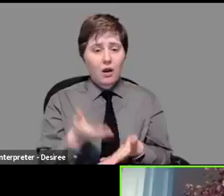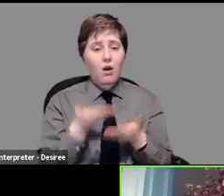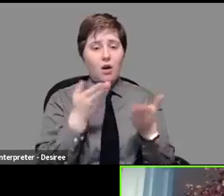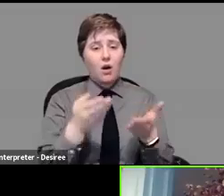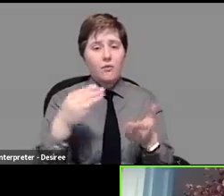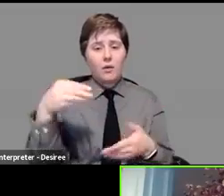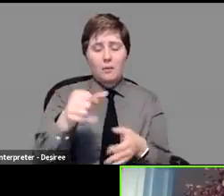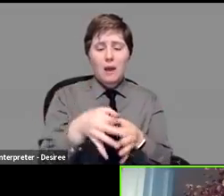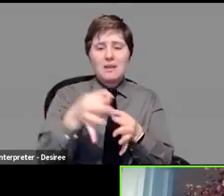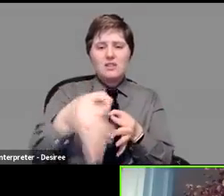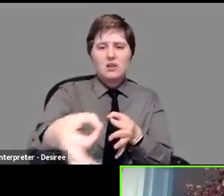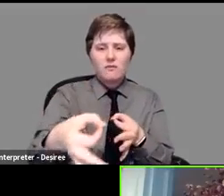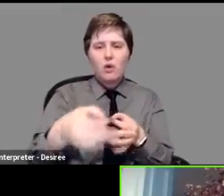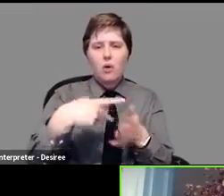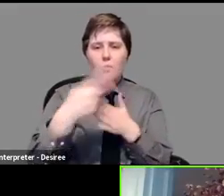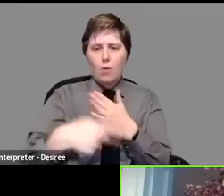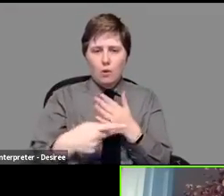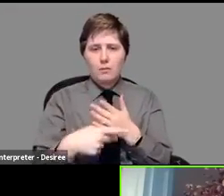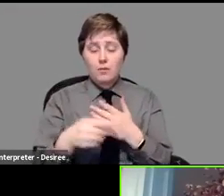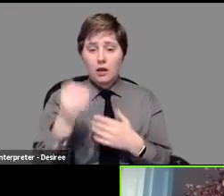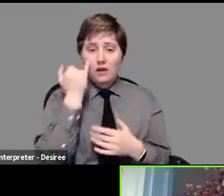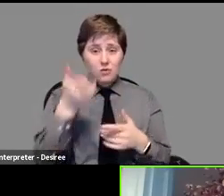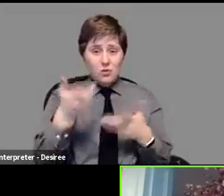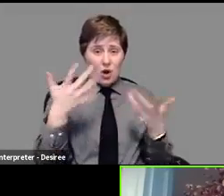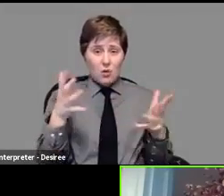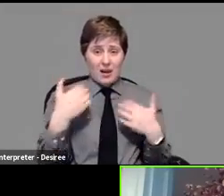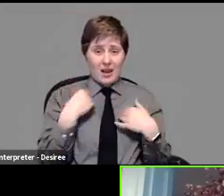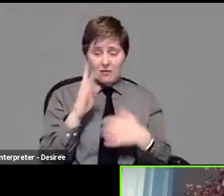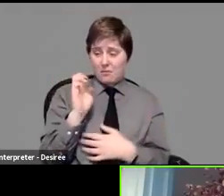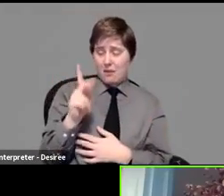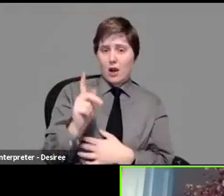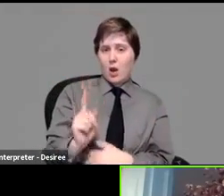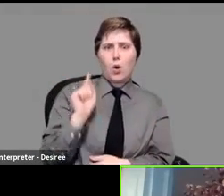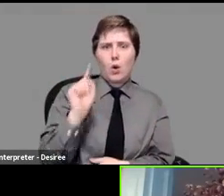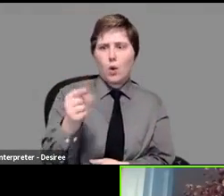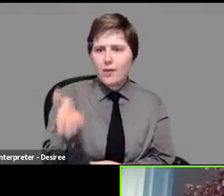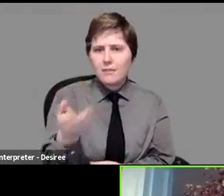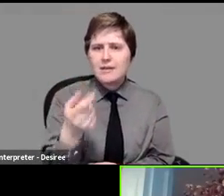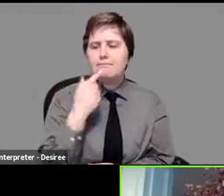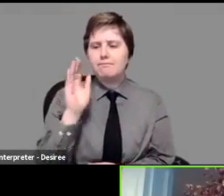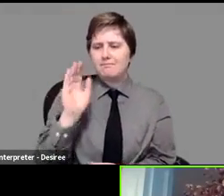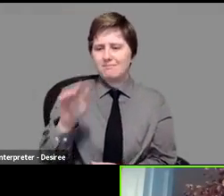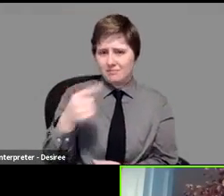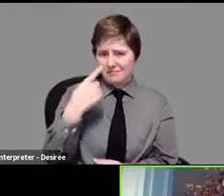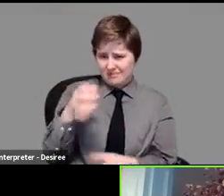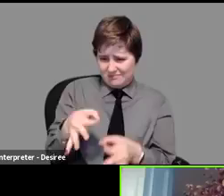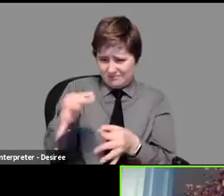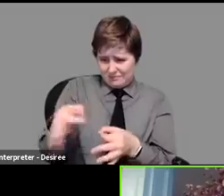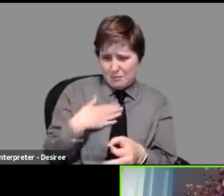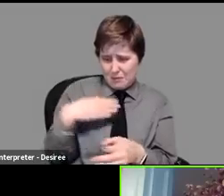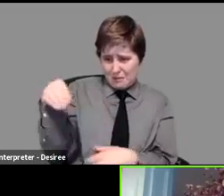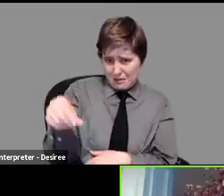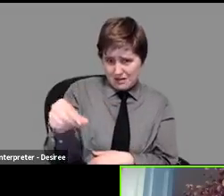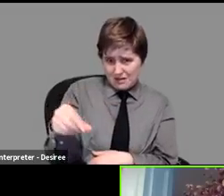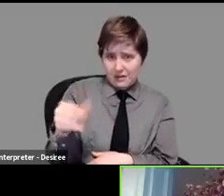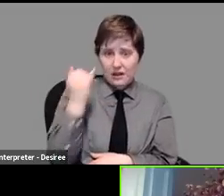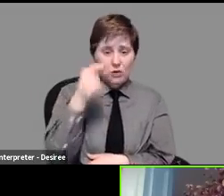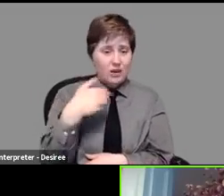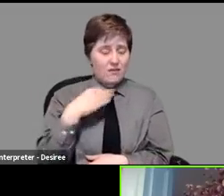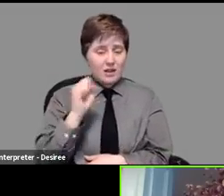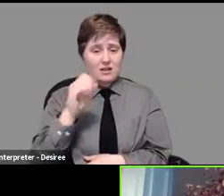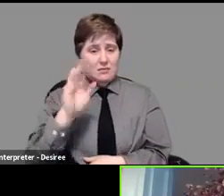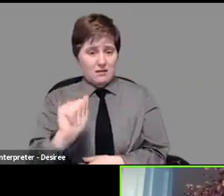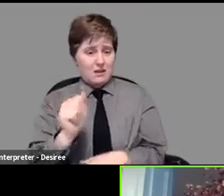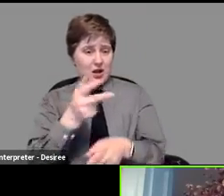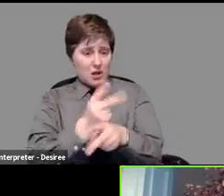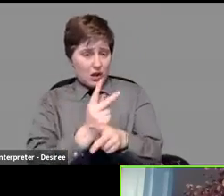payment deferral programs, right? If you're already at a bank, go to your bank and ask for the payment deferral. If you have an SBA loan,